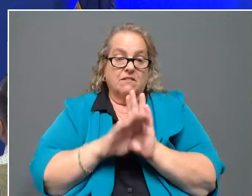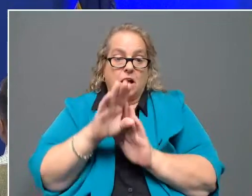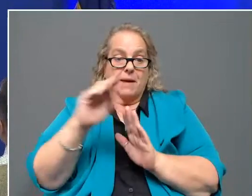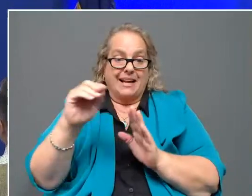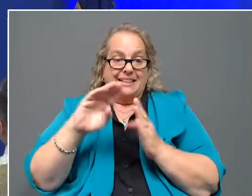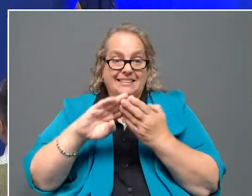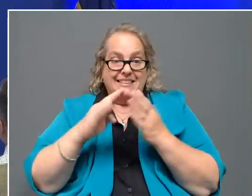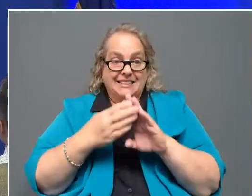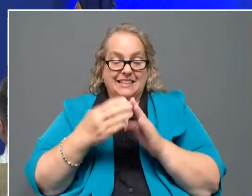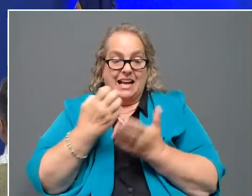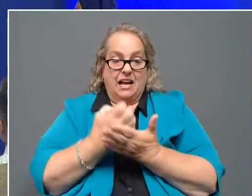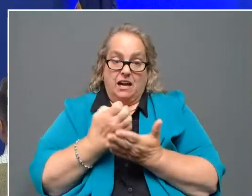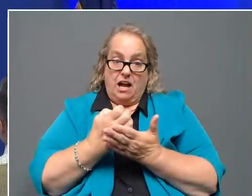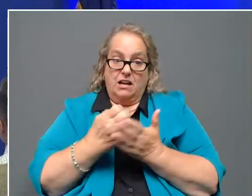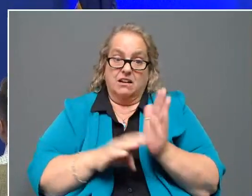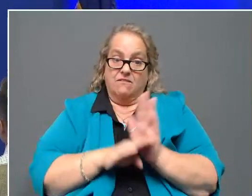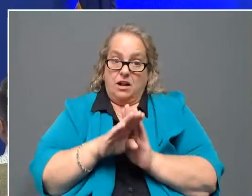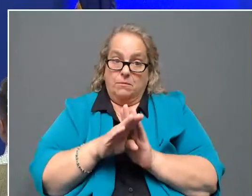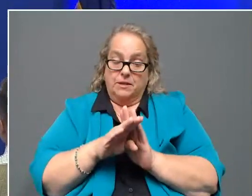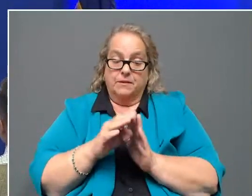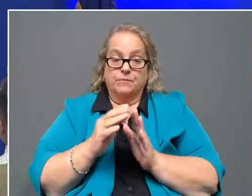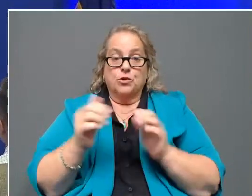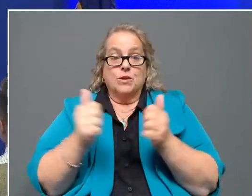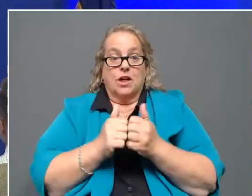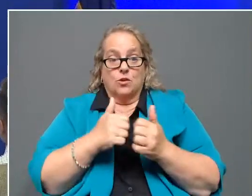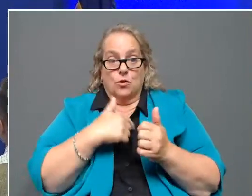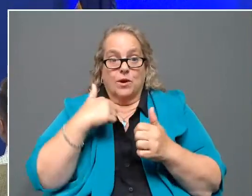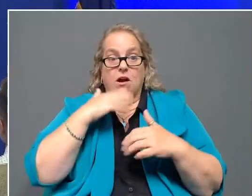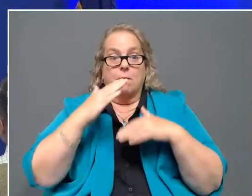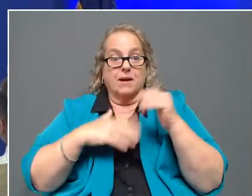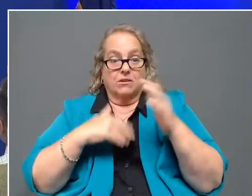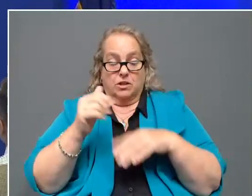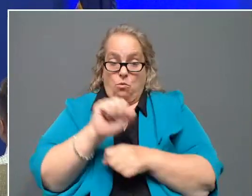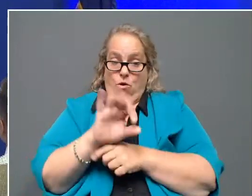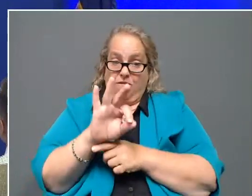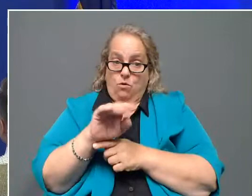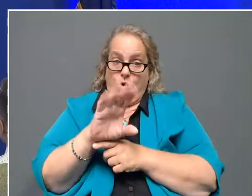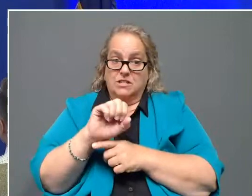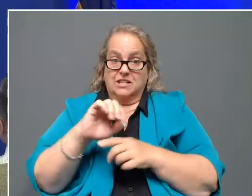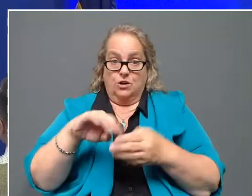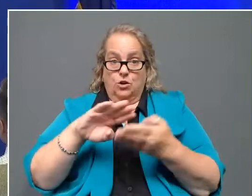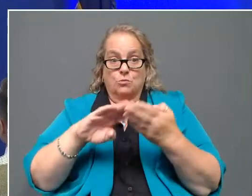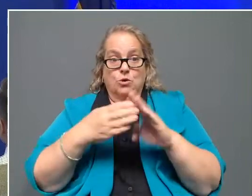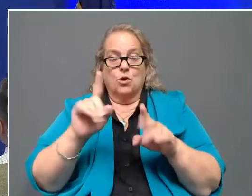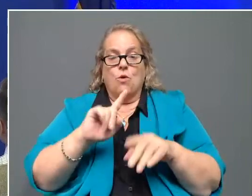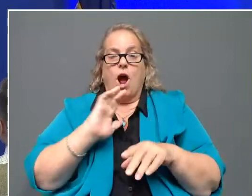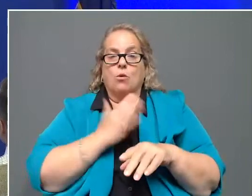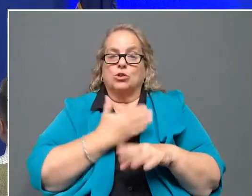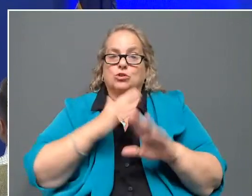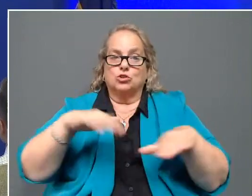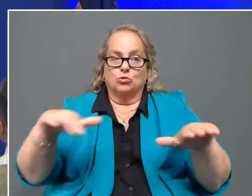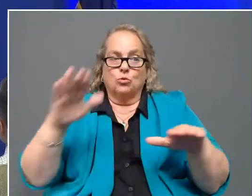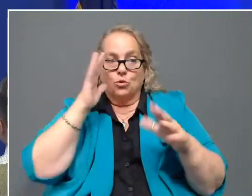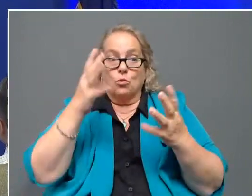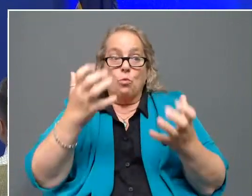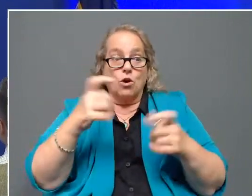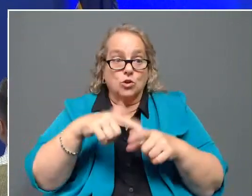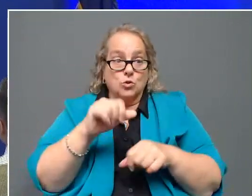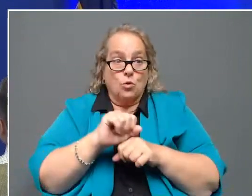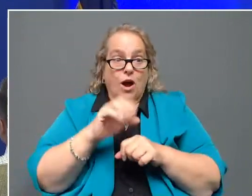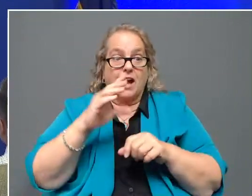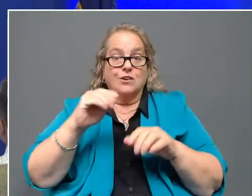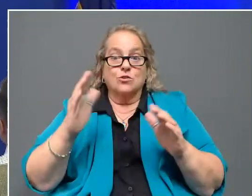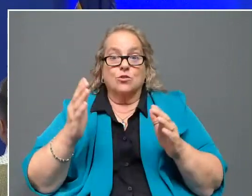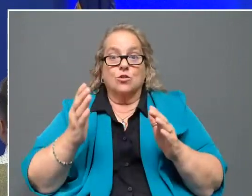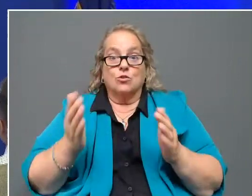general. Together, we're building a workforce and community where our children can want to work and raise their families, and I